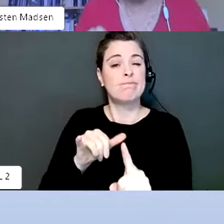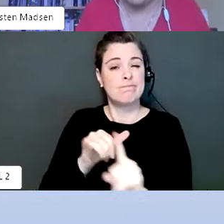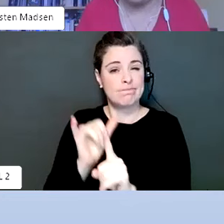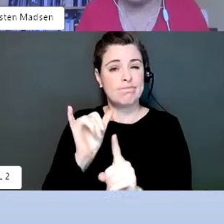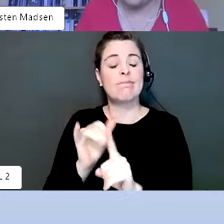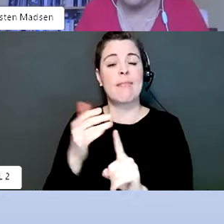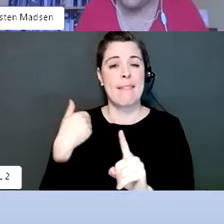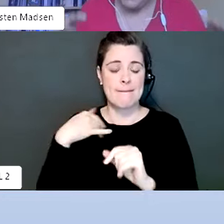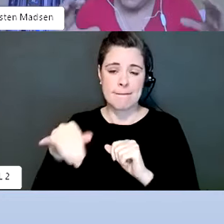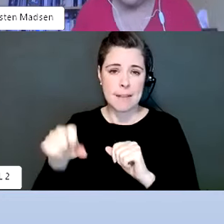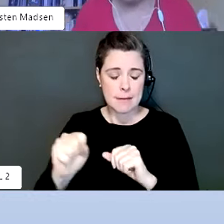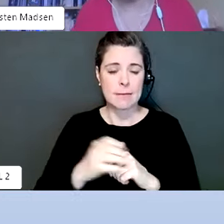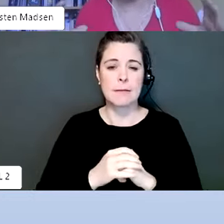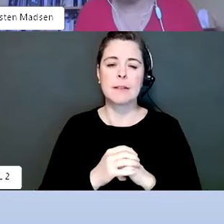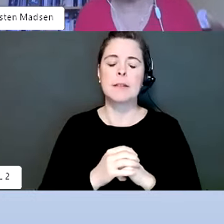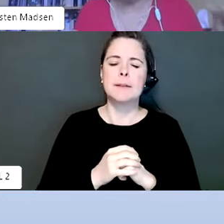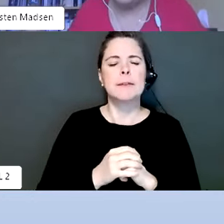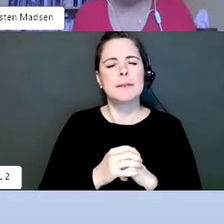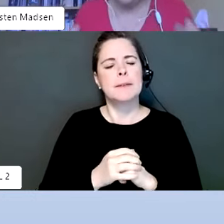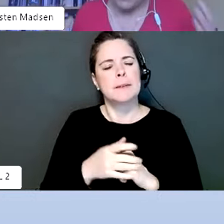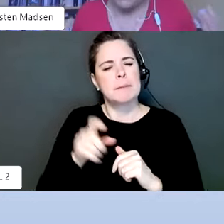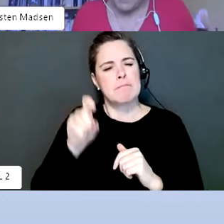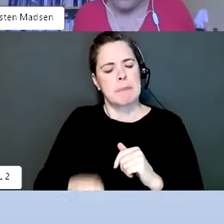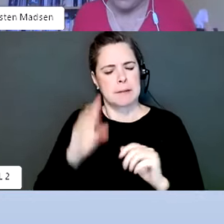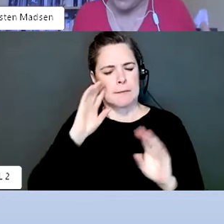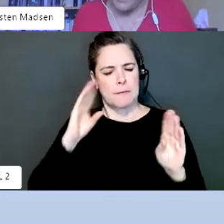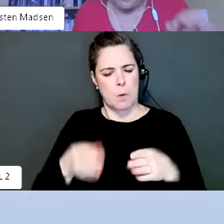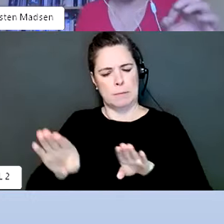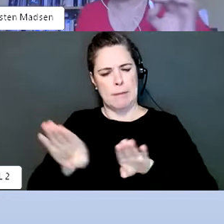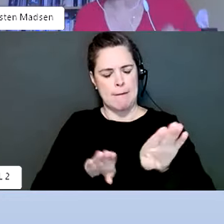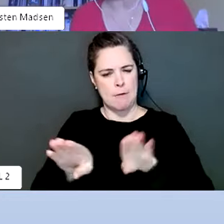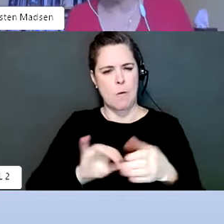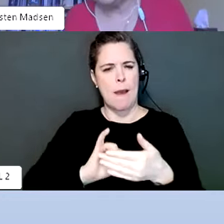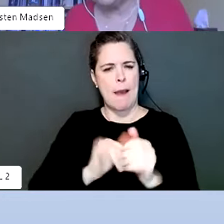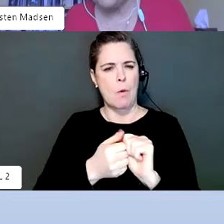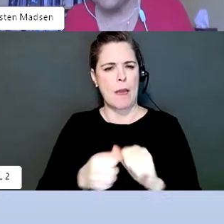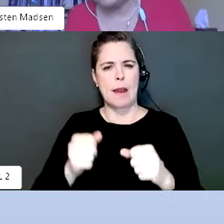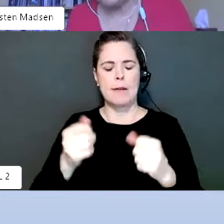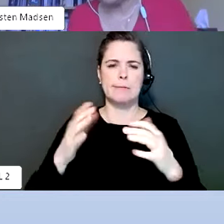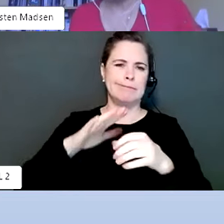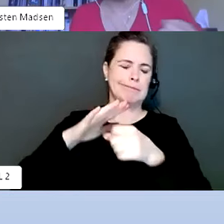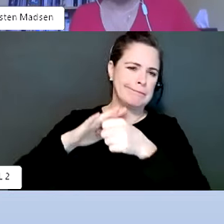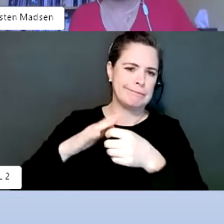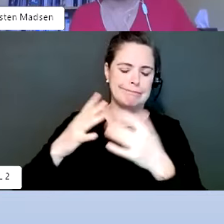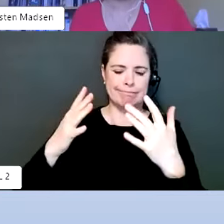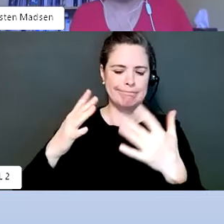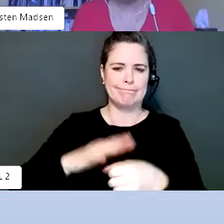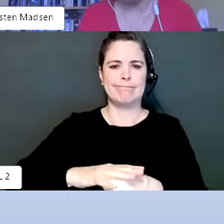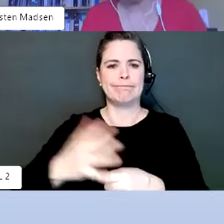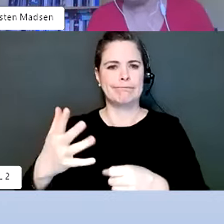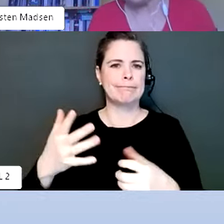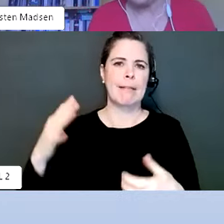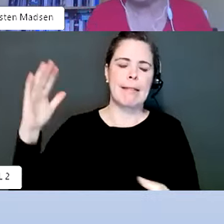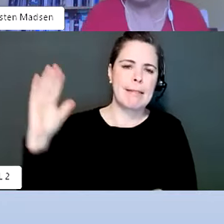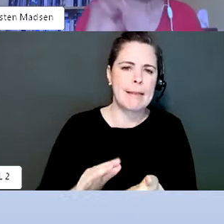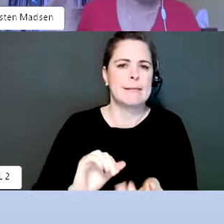these behaviors in order that people can live well together. And when I use the term live well together, that's something that